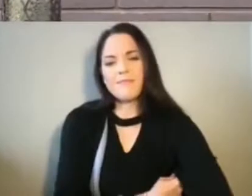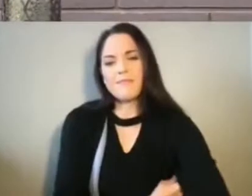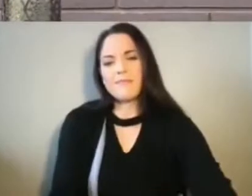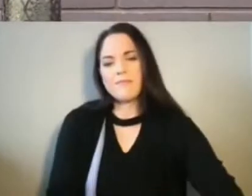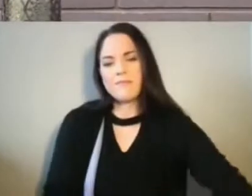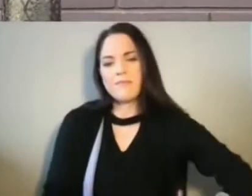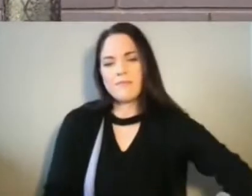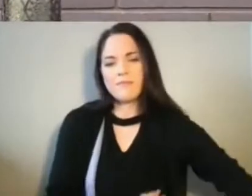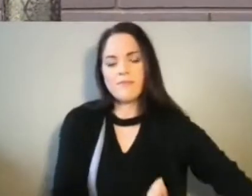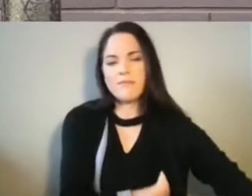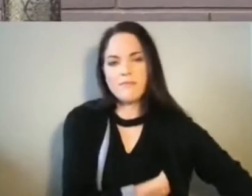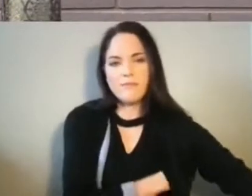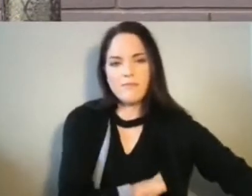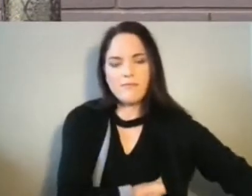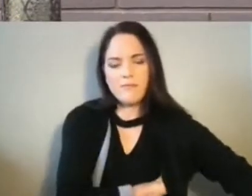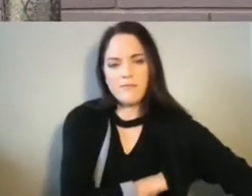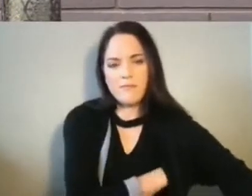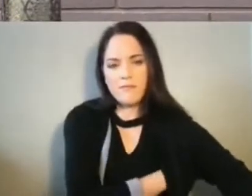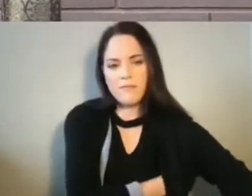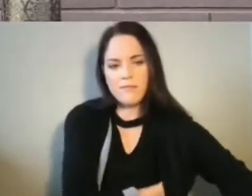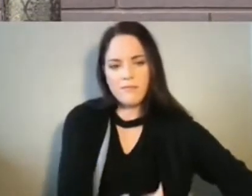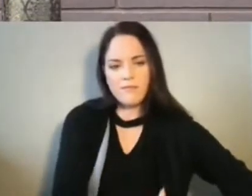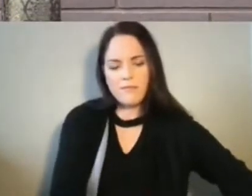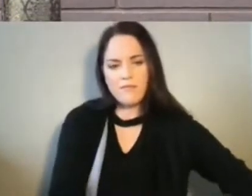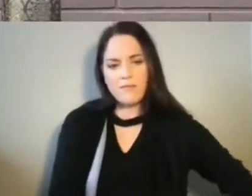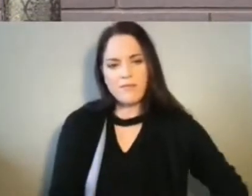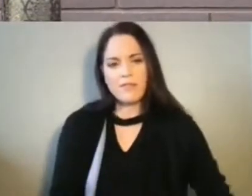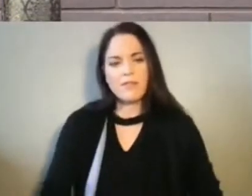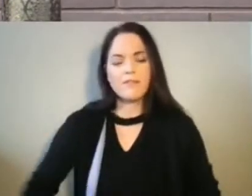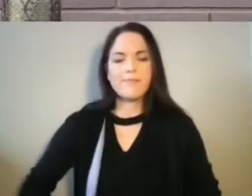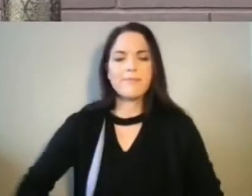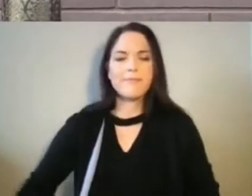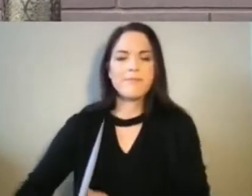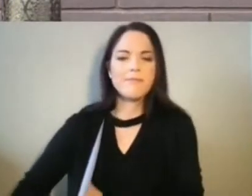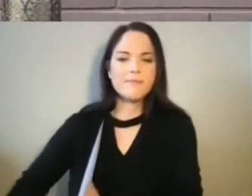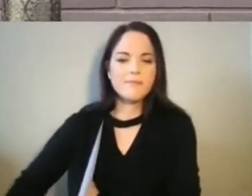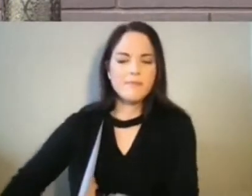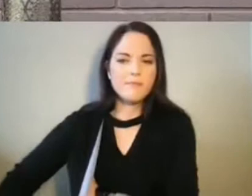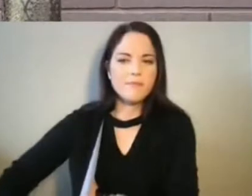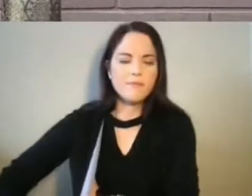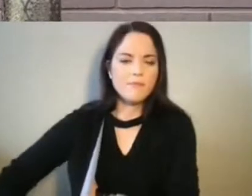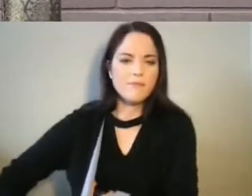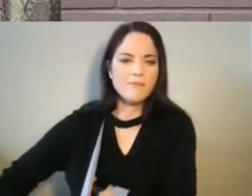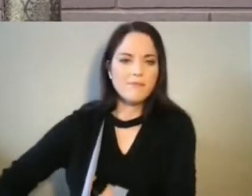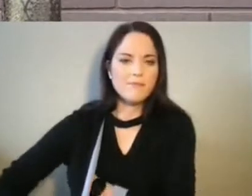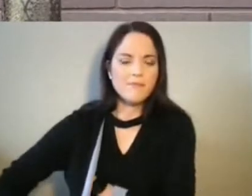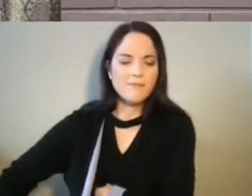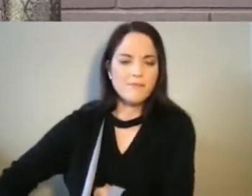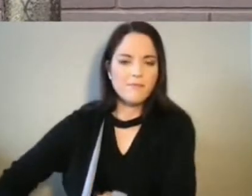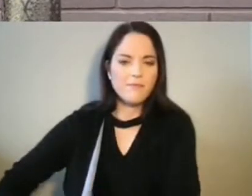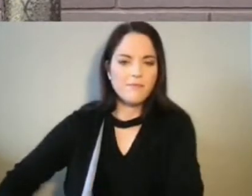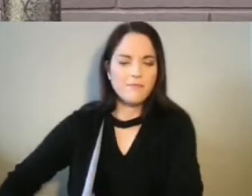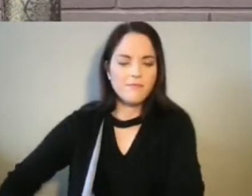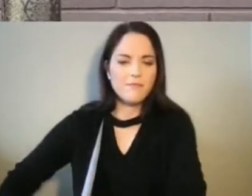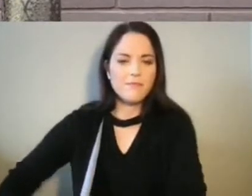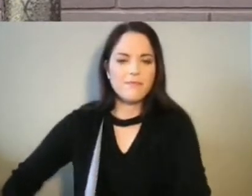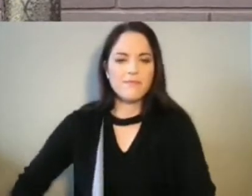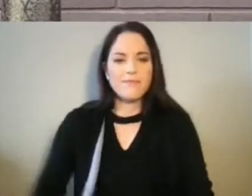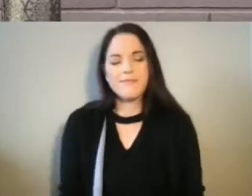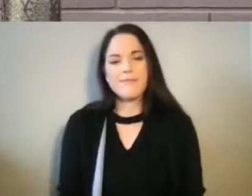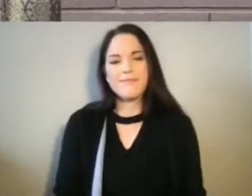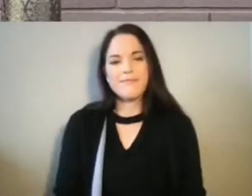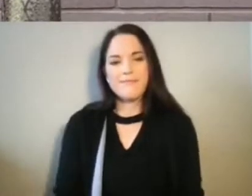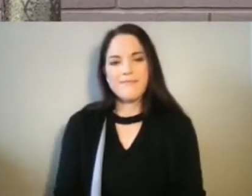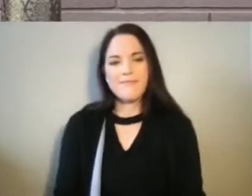God, we say thank you. Thank you that you are a God who leads us to freedom. You are a God